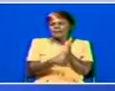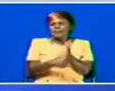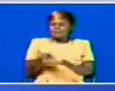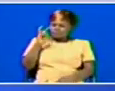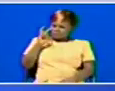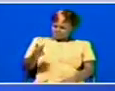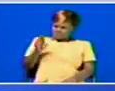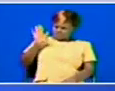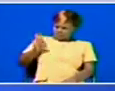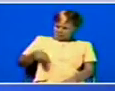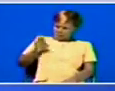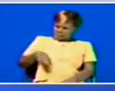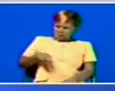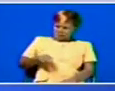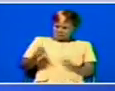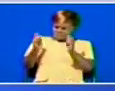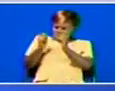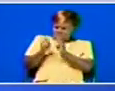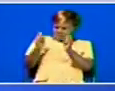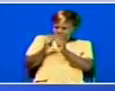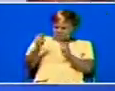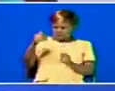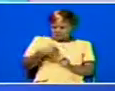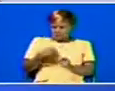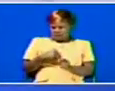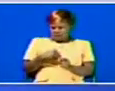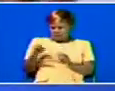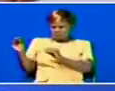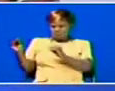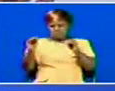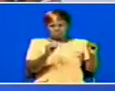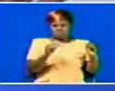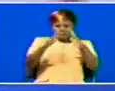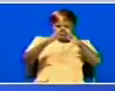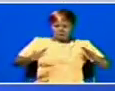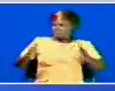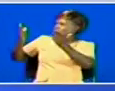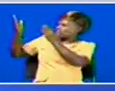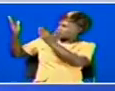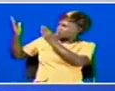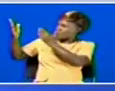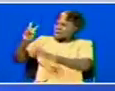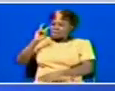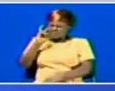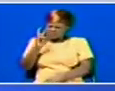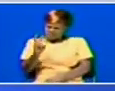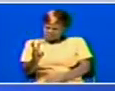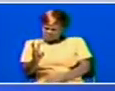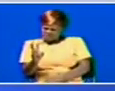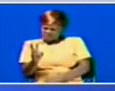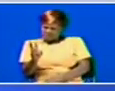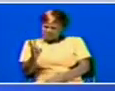Tukiwana mama ako na abdomen pain. Uo tunarefa hapa kwa hii nyumba hii. Tukiwana kama hako